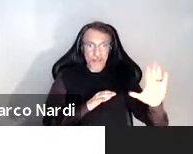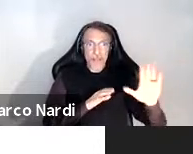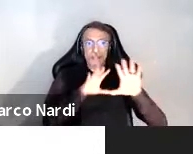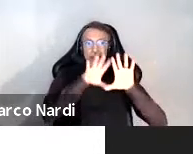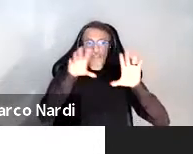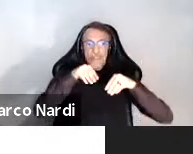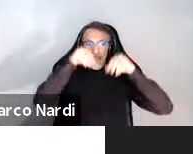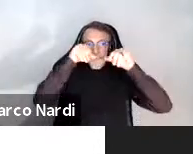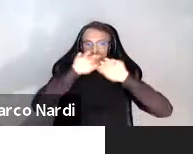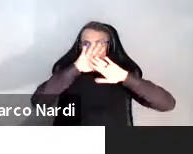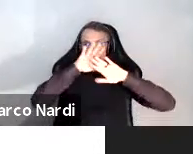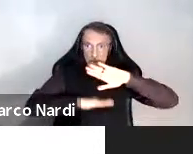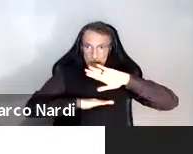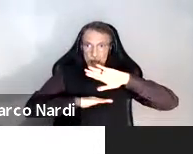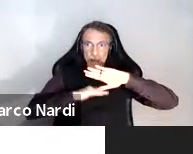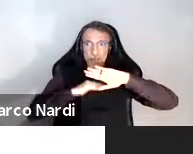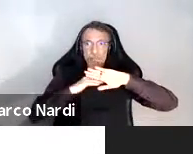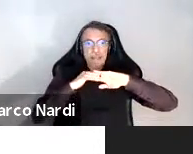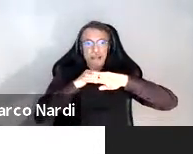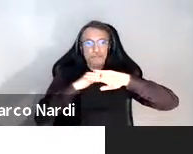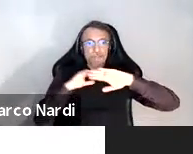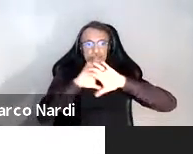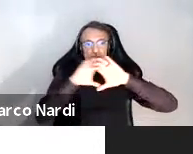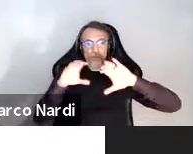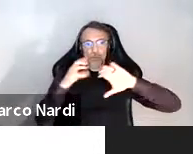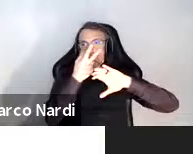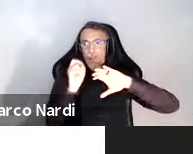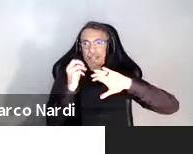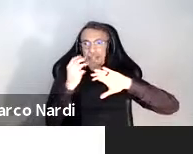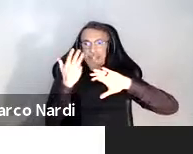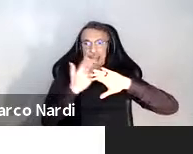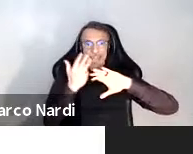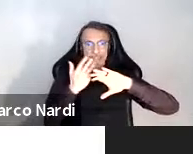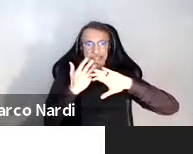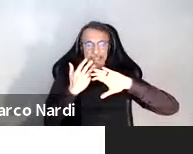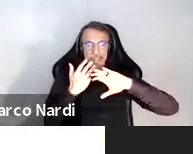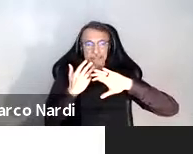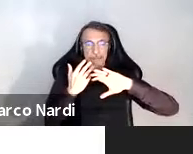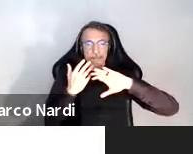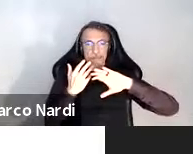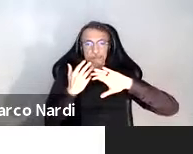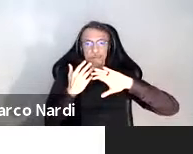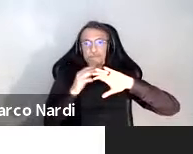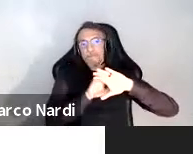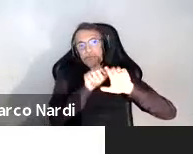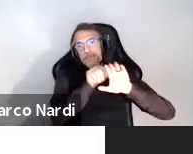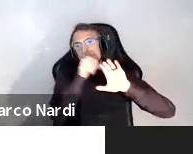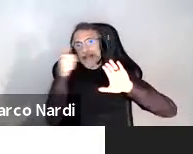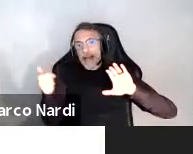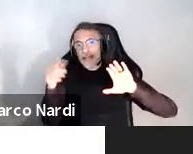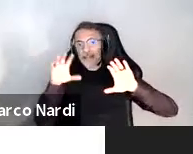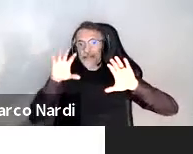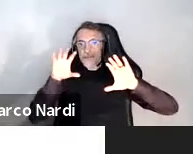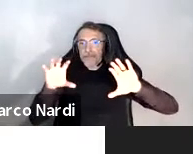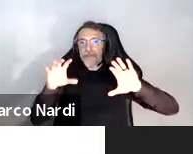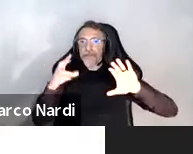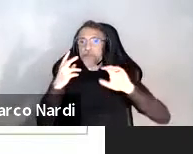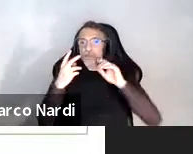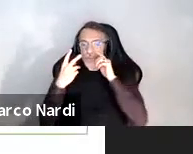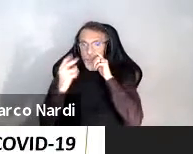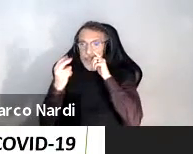Africa is as at or was as at 2019. And to the right, it described the position